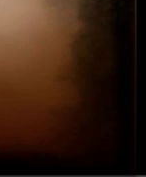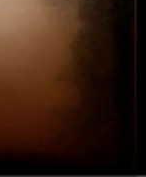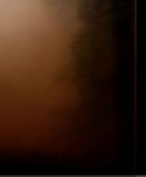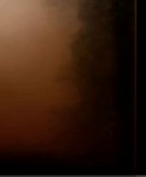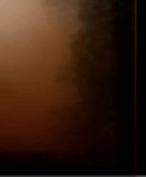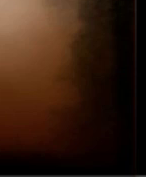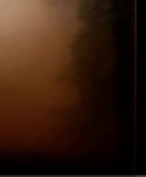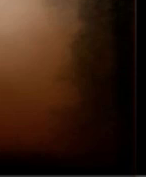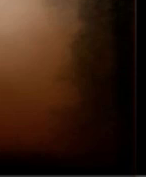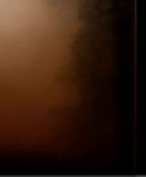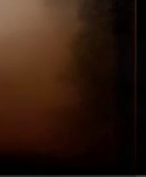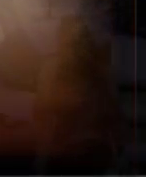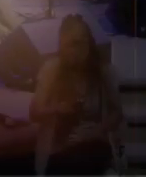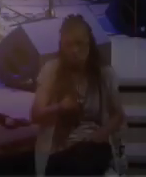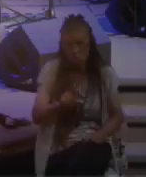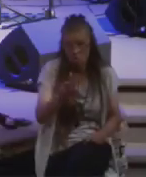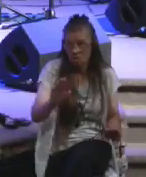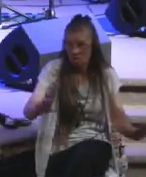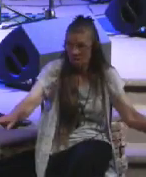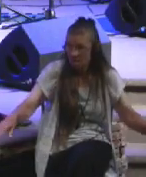you're not a perfect parent. Don't ask your kid right now.